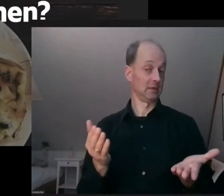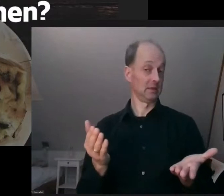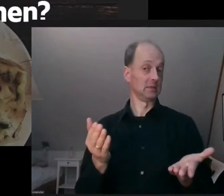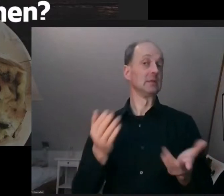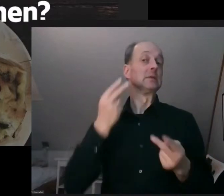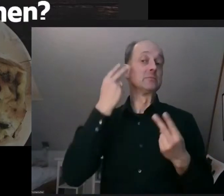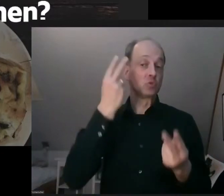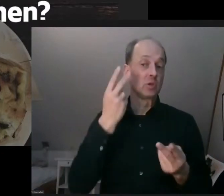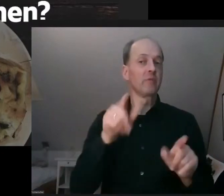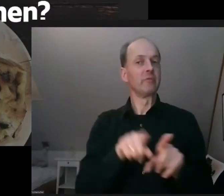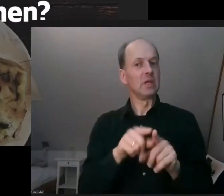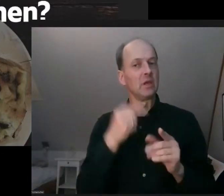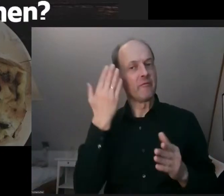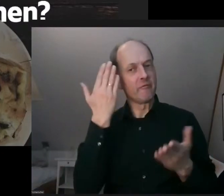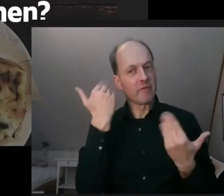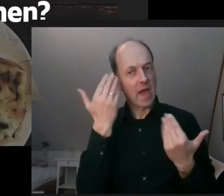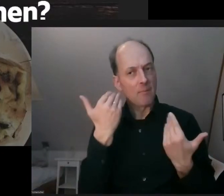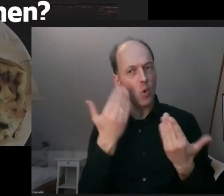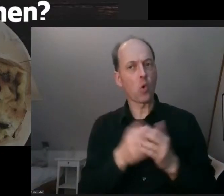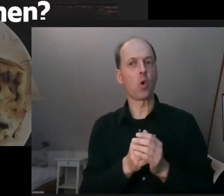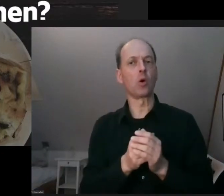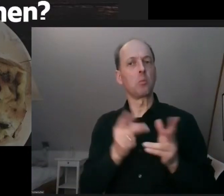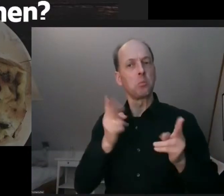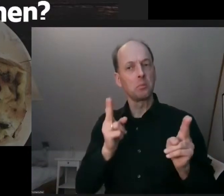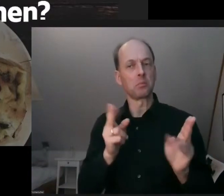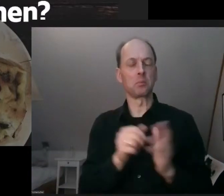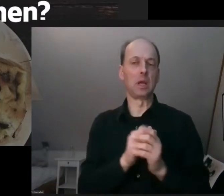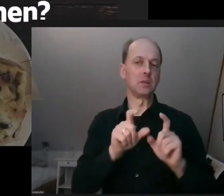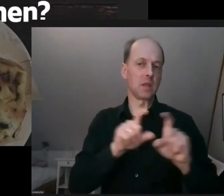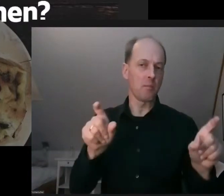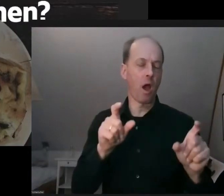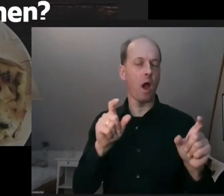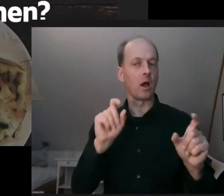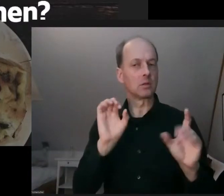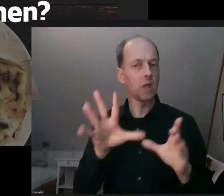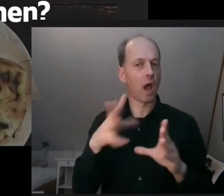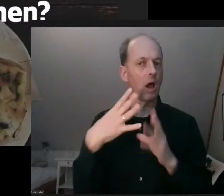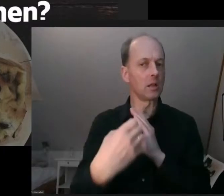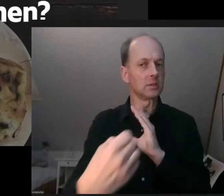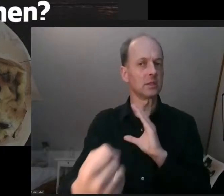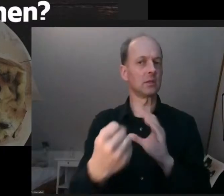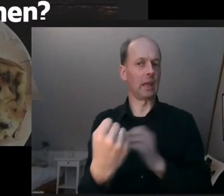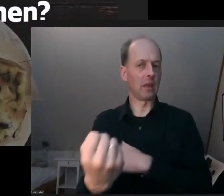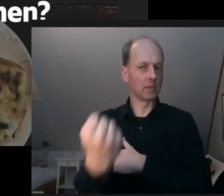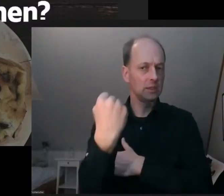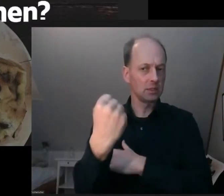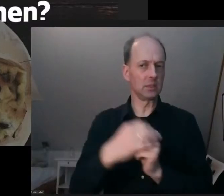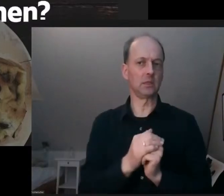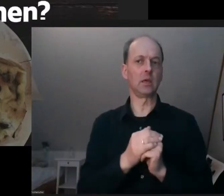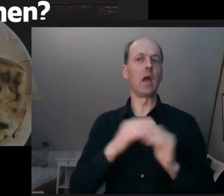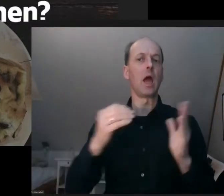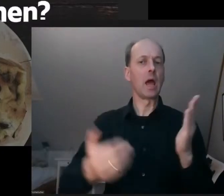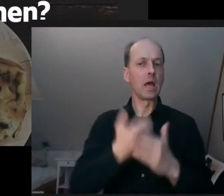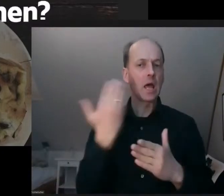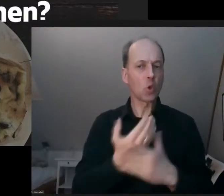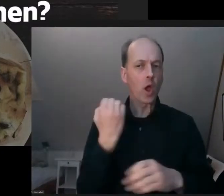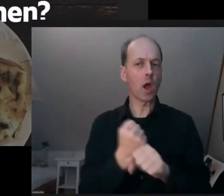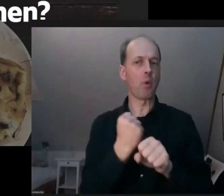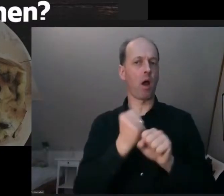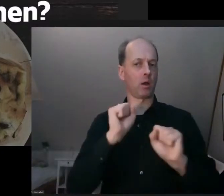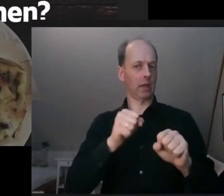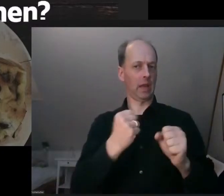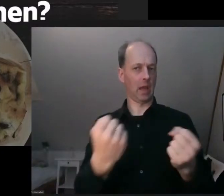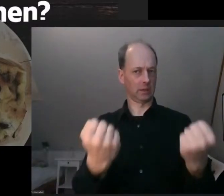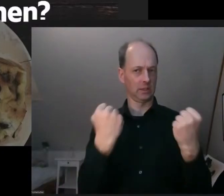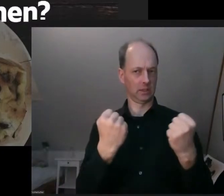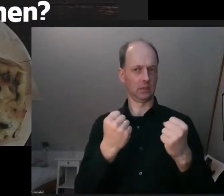full potential. It should be a voluntary thing. And in such a small advertisement